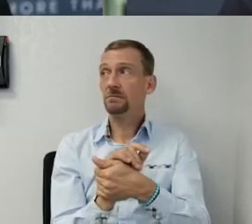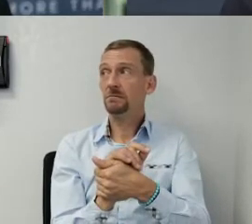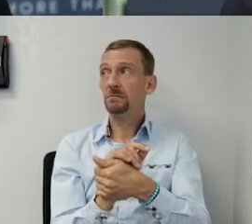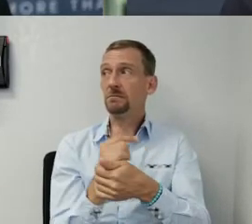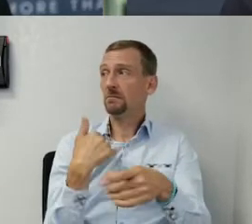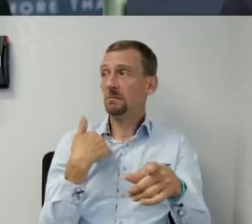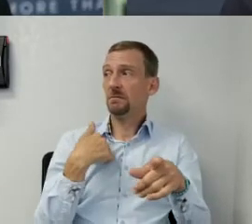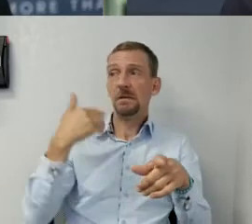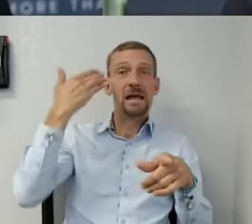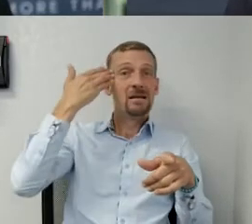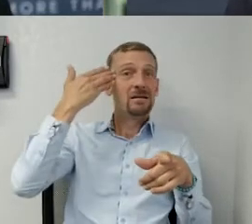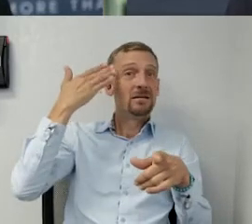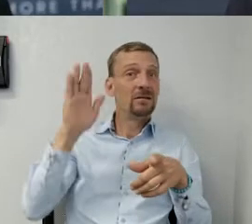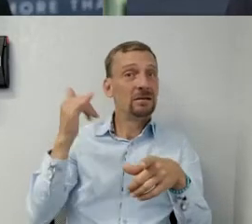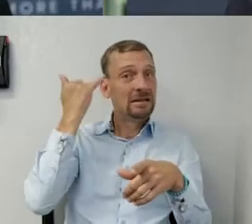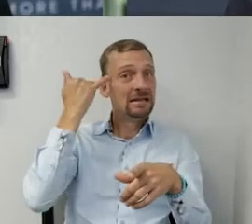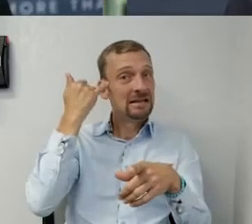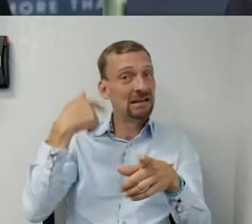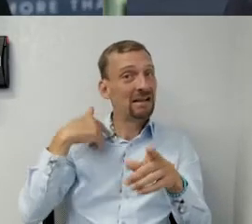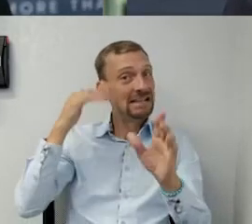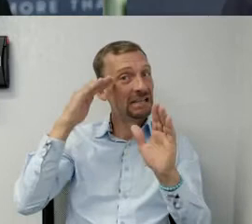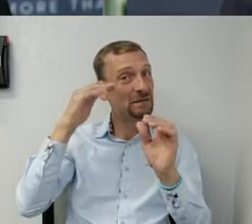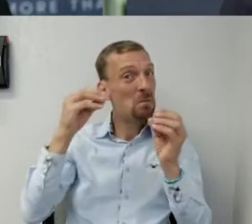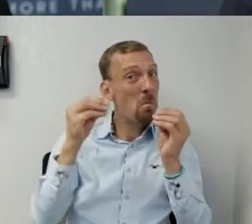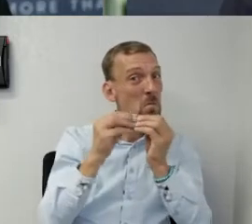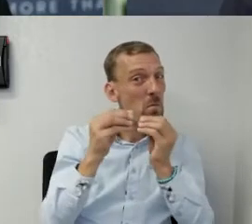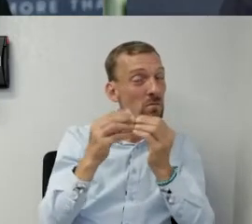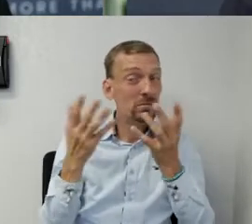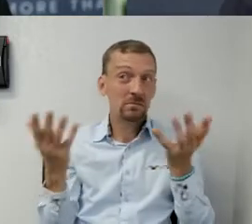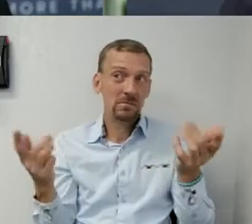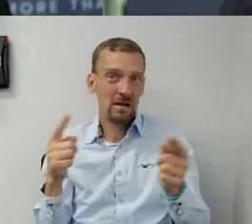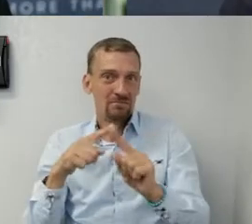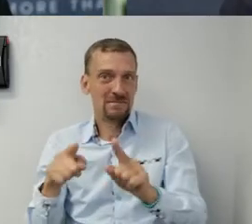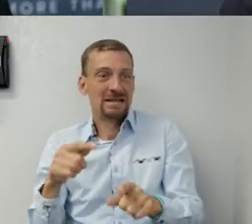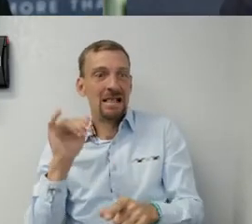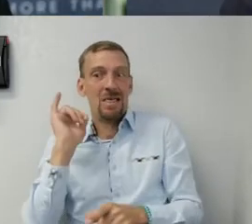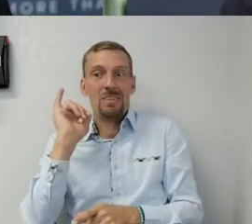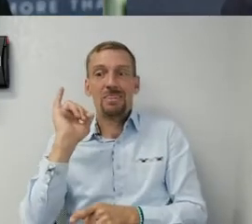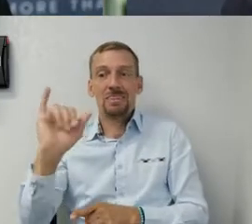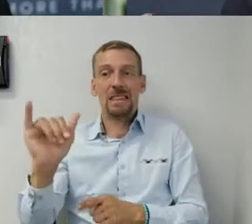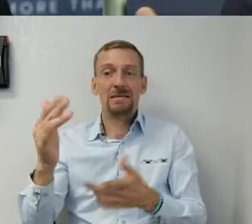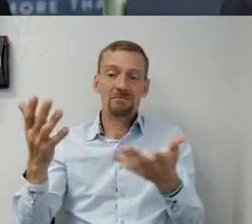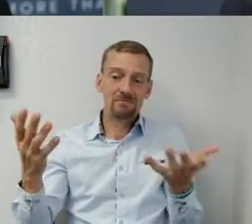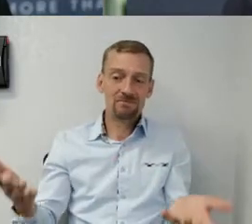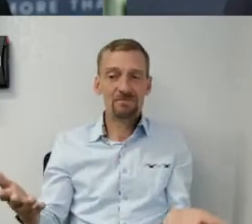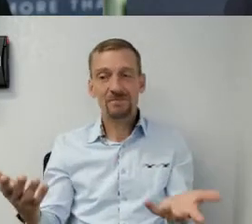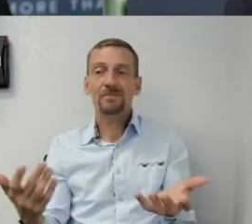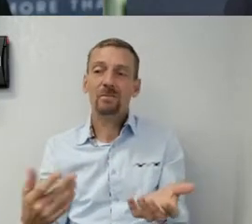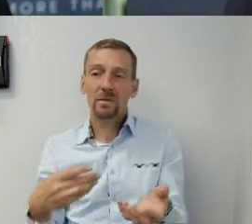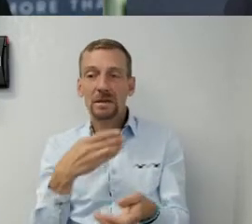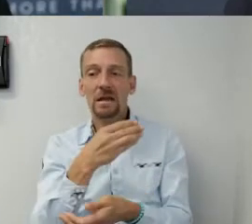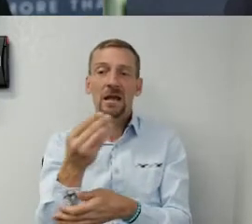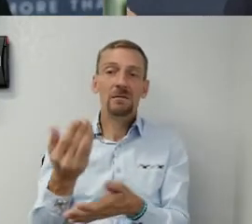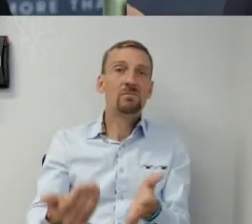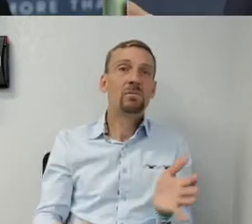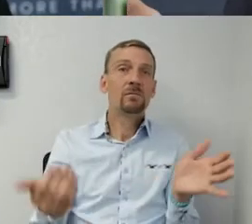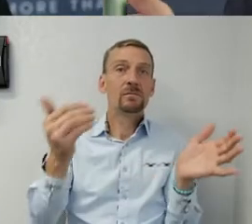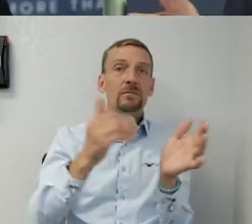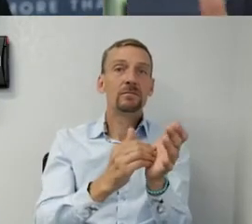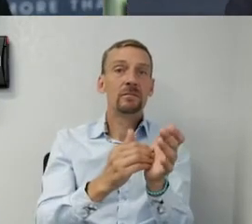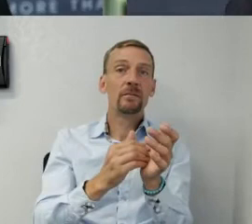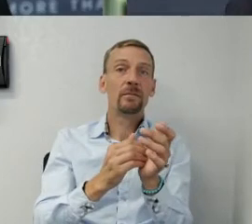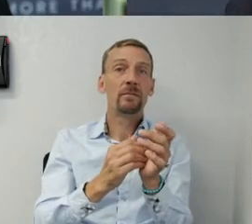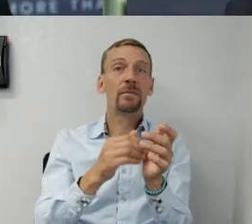I don't know if I was expecting more, but that would have meant, and again,